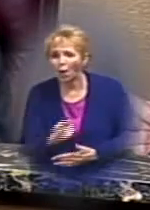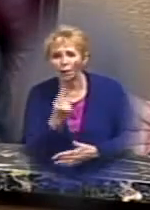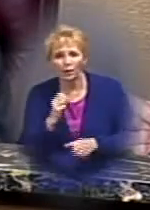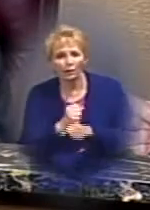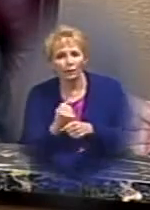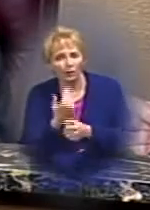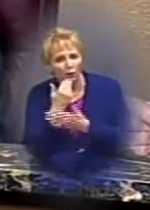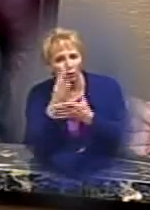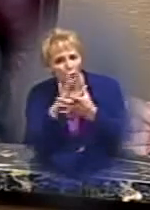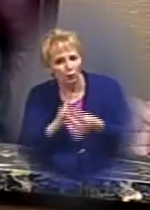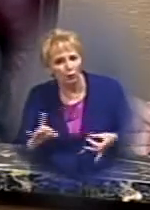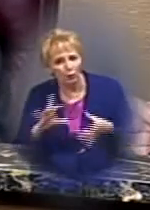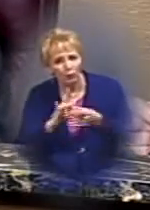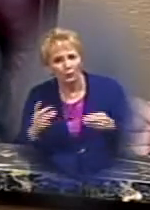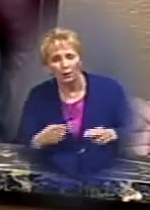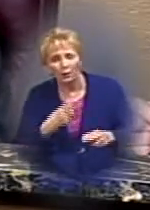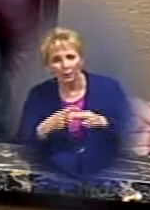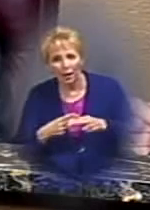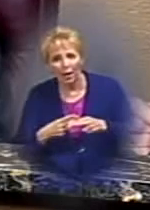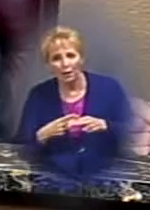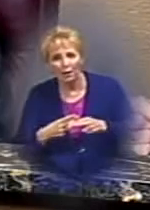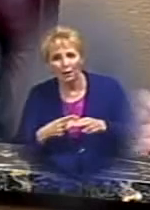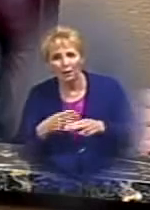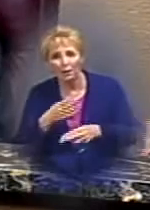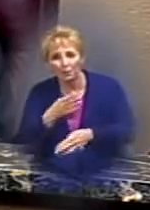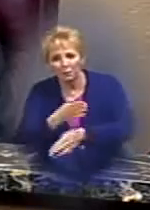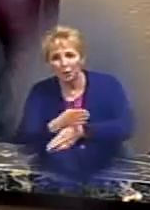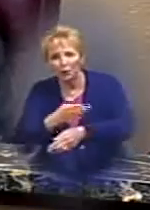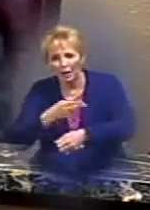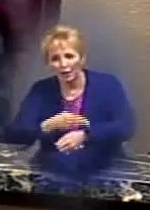good stories about Broughton Hospital.